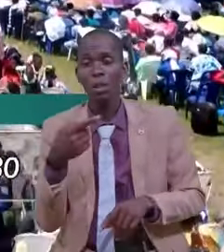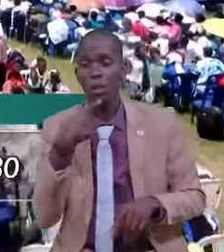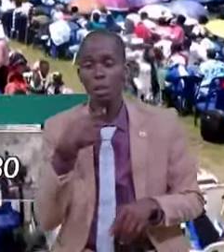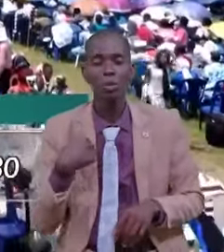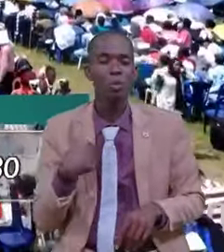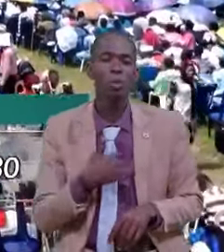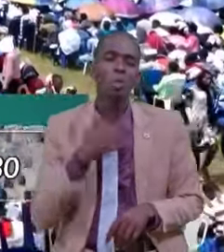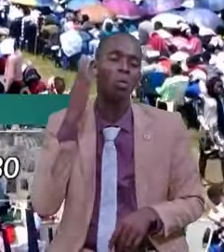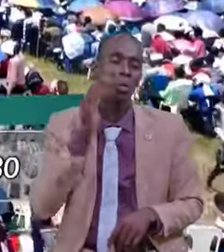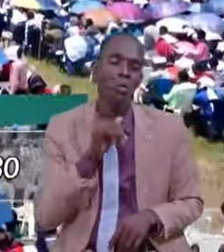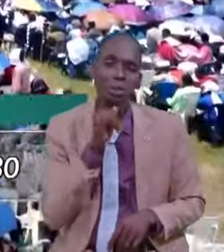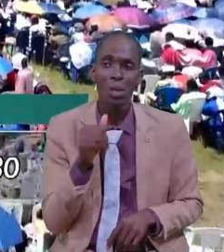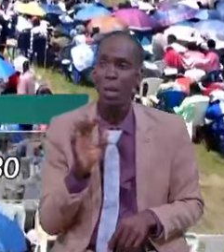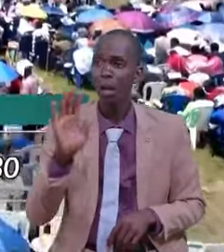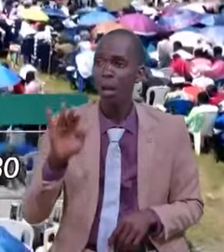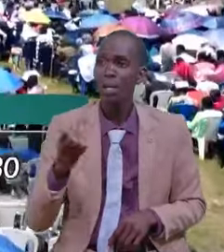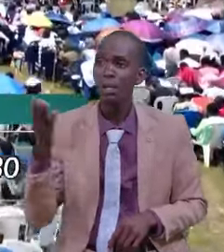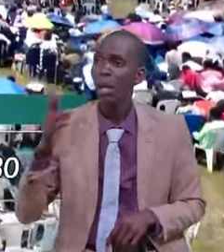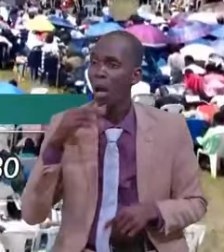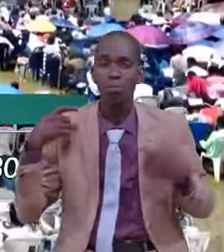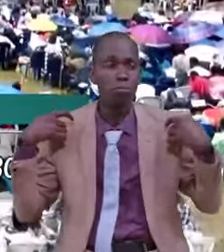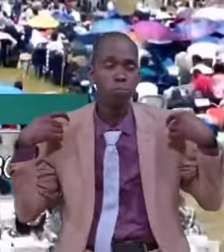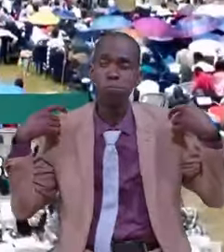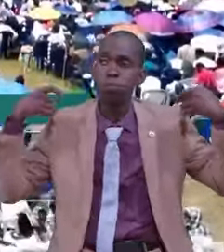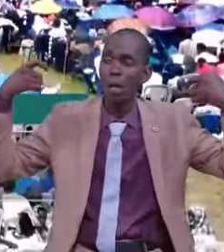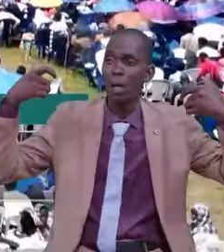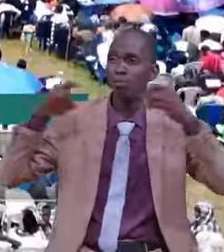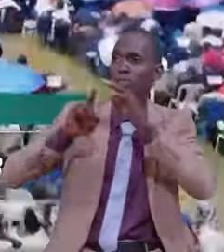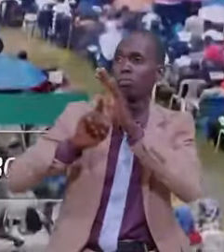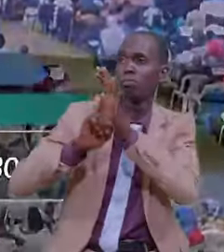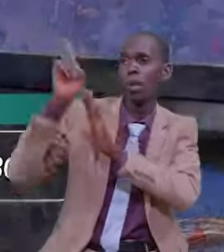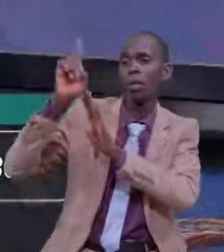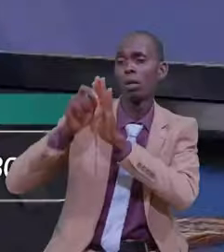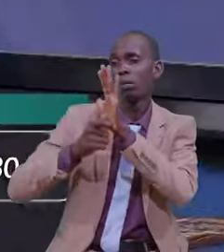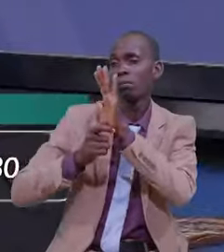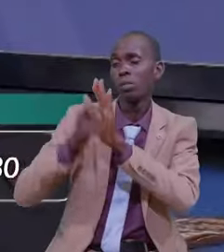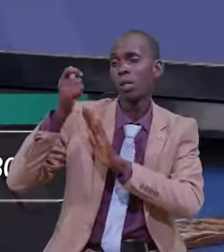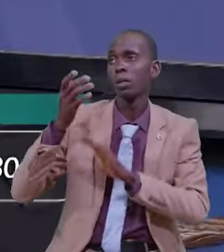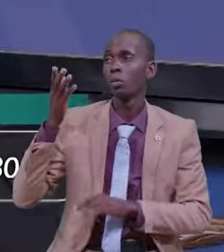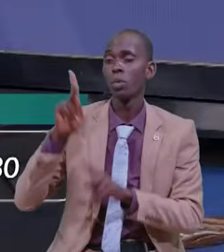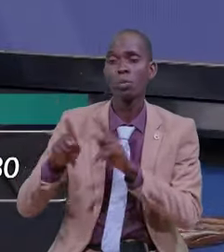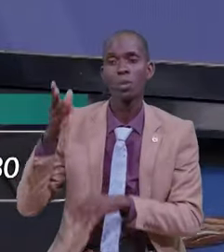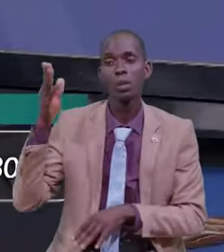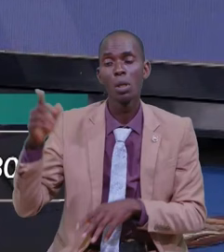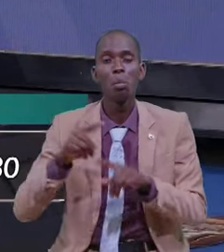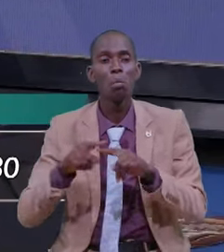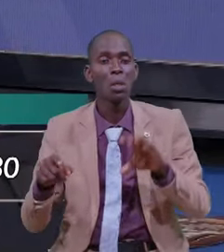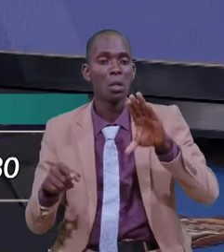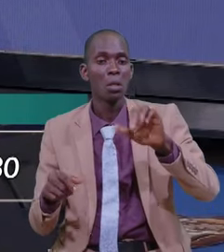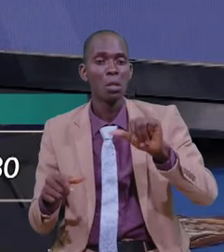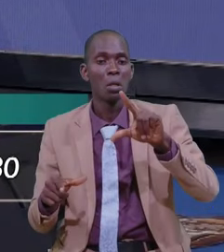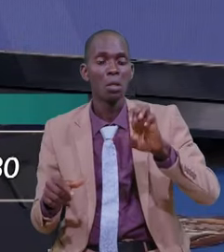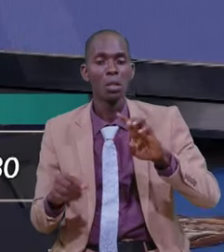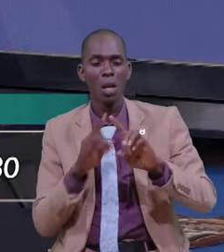are giants in the land, Caleb said, we are well able